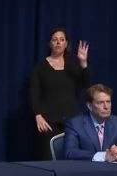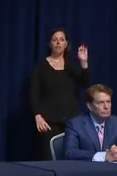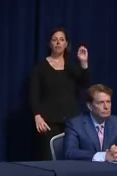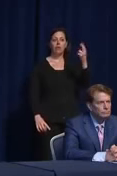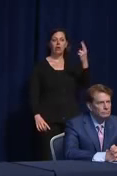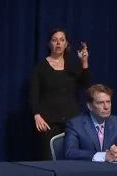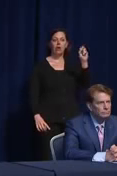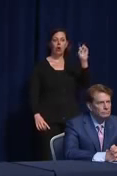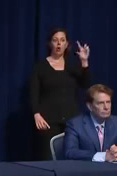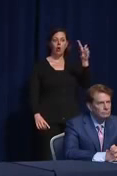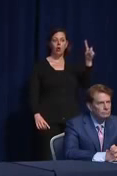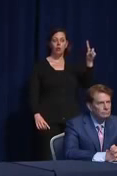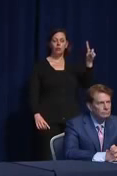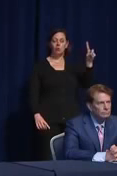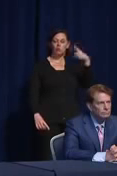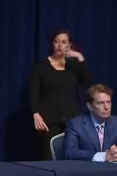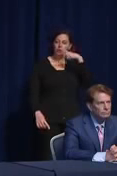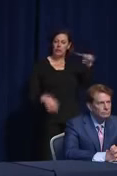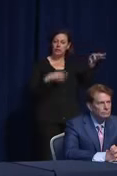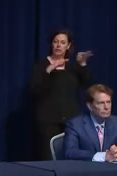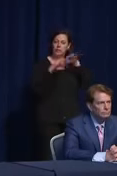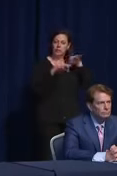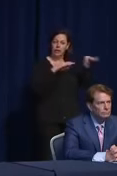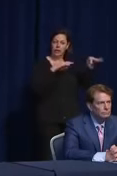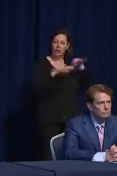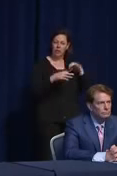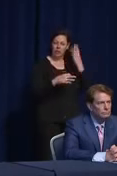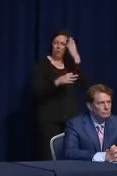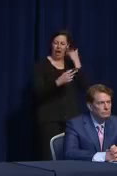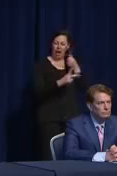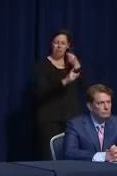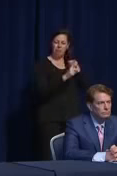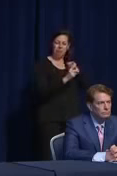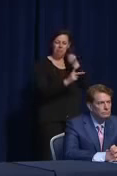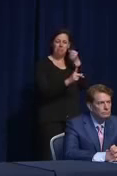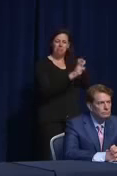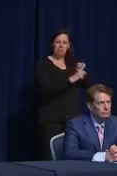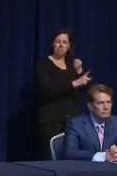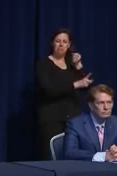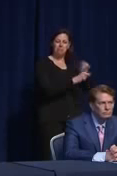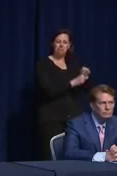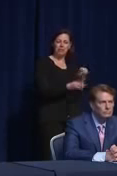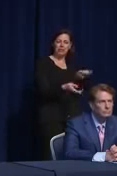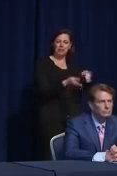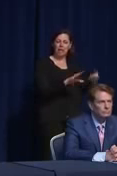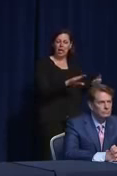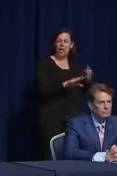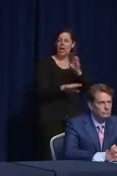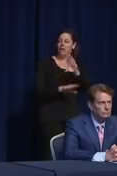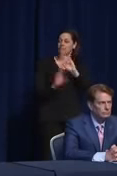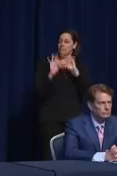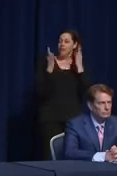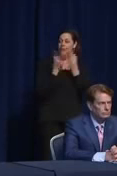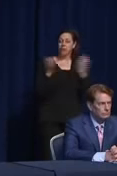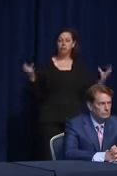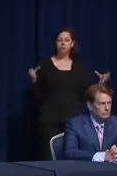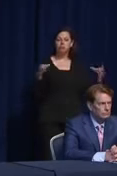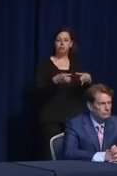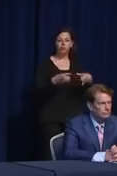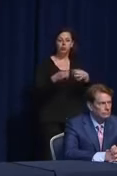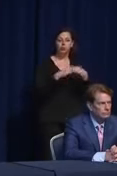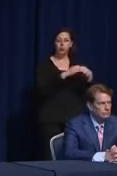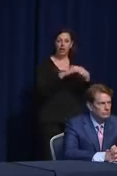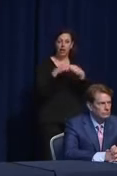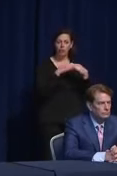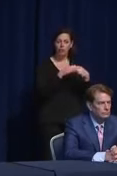to the dynamic of what happens when they get together like that, and why